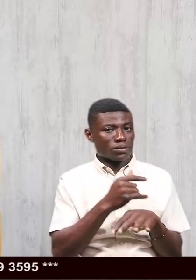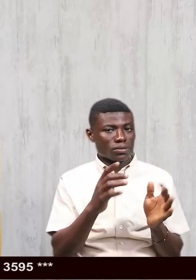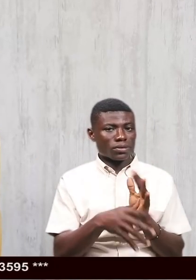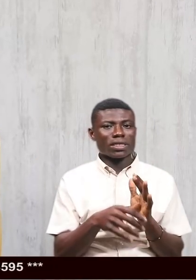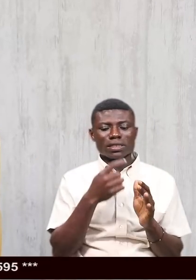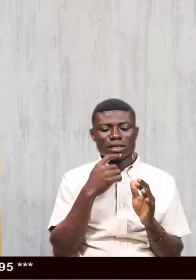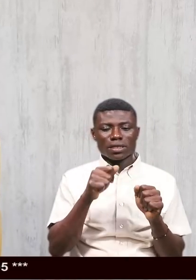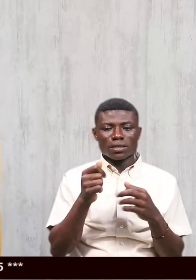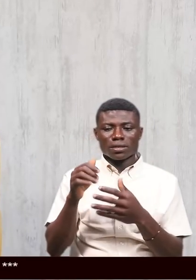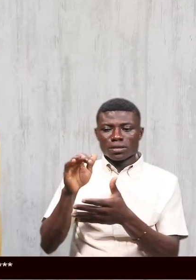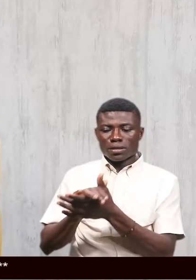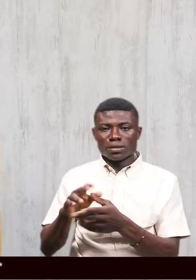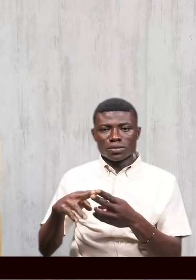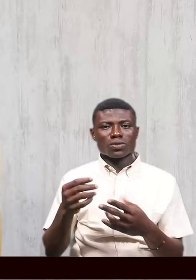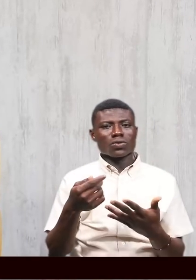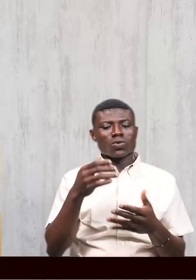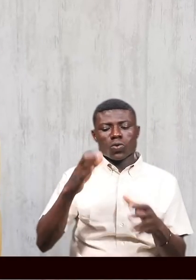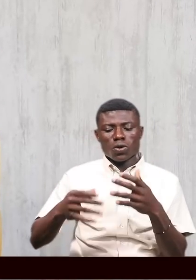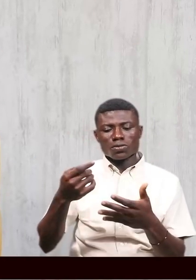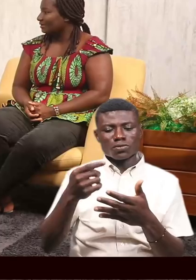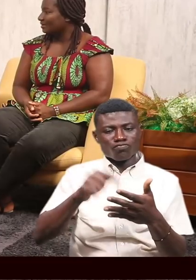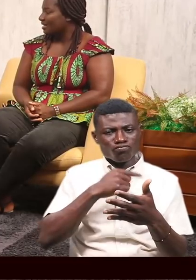utumi ware ordinance ni yentwem